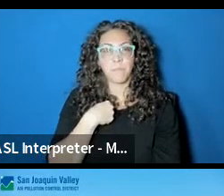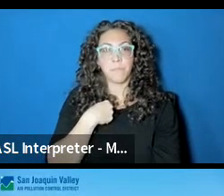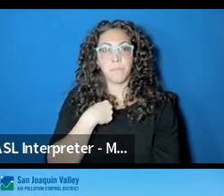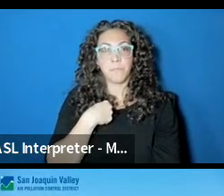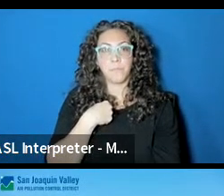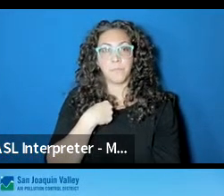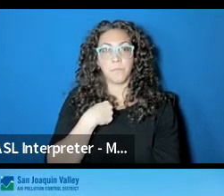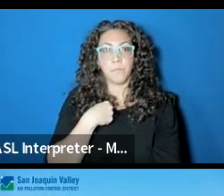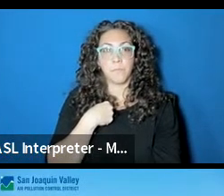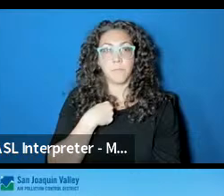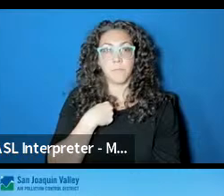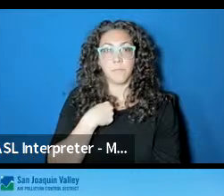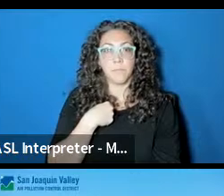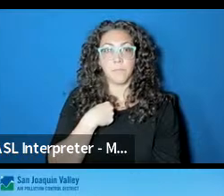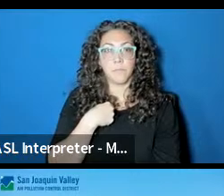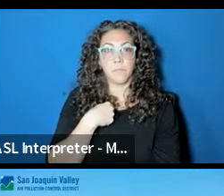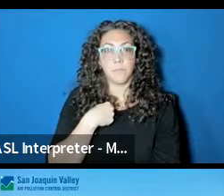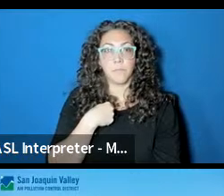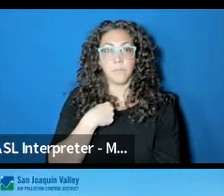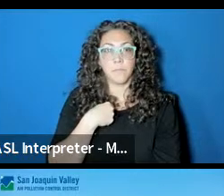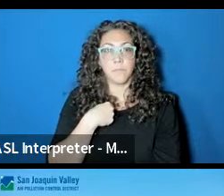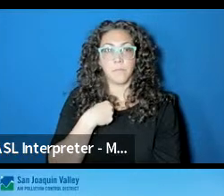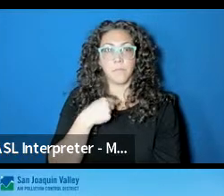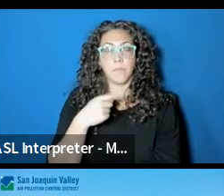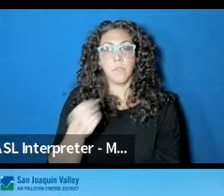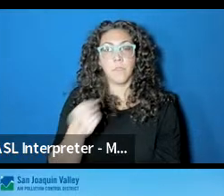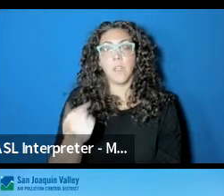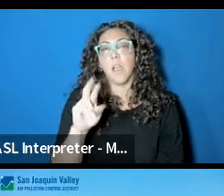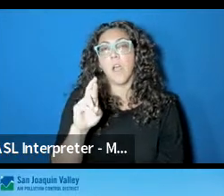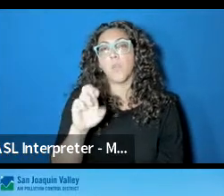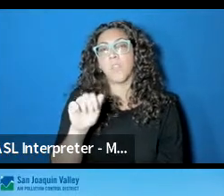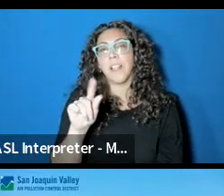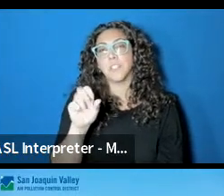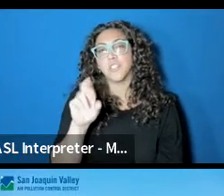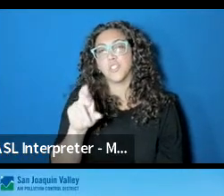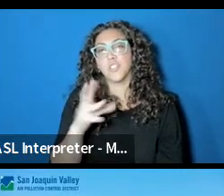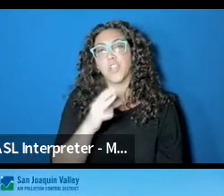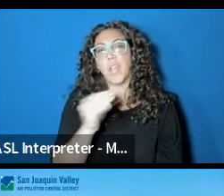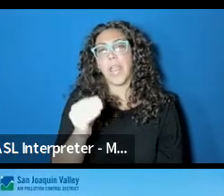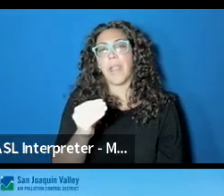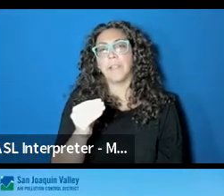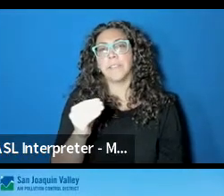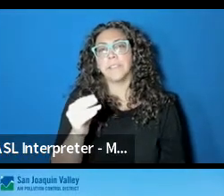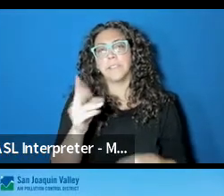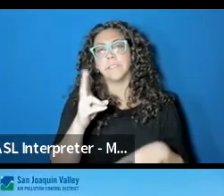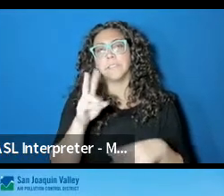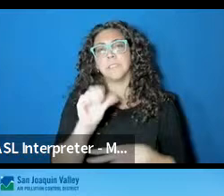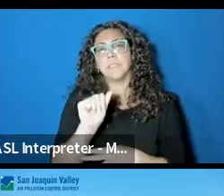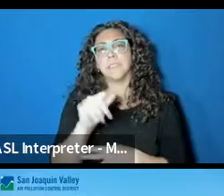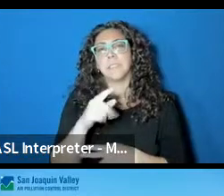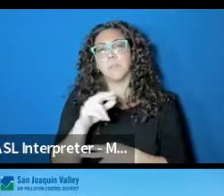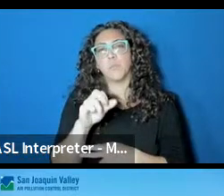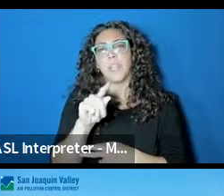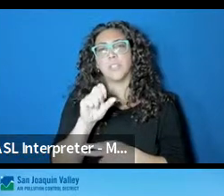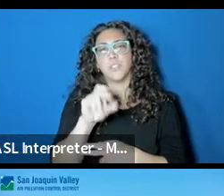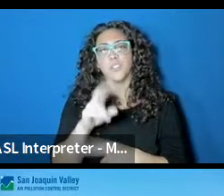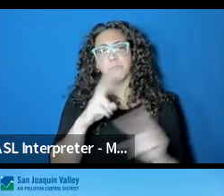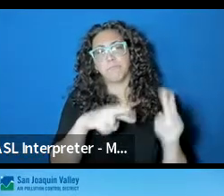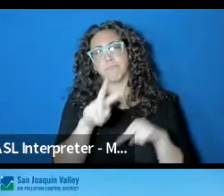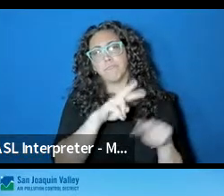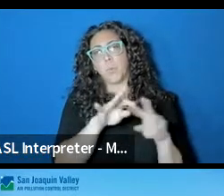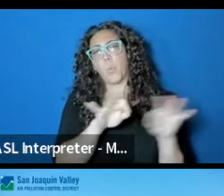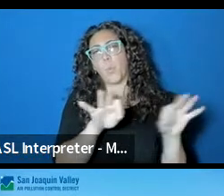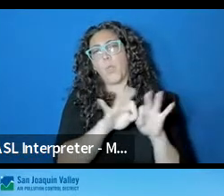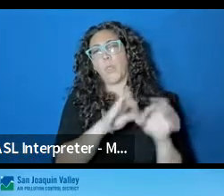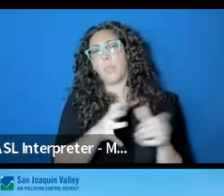by a realtor and a couple of appraisers that not having that